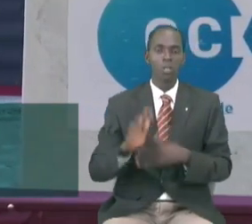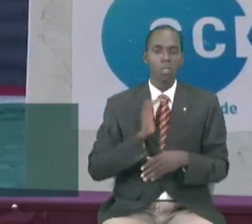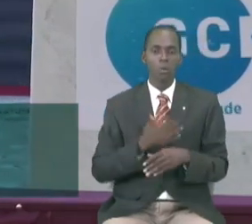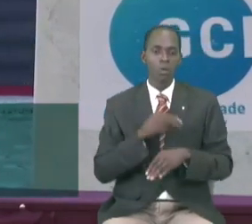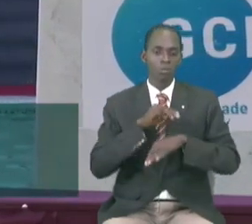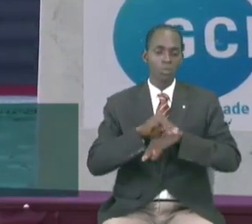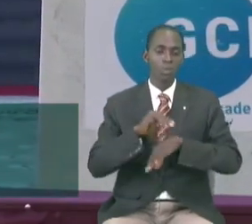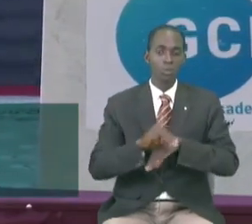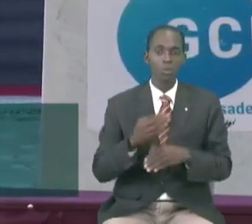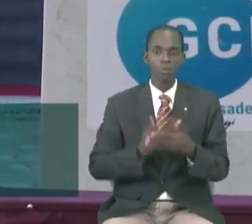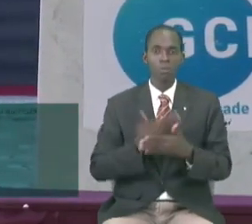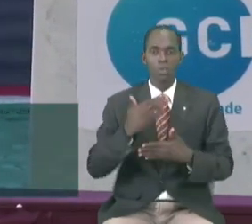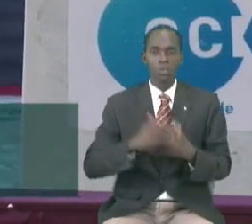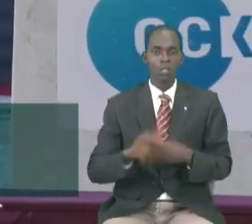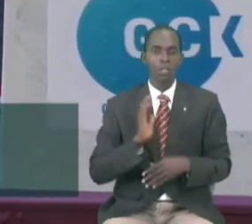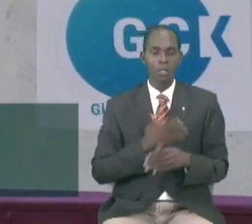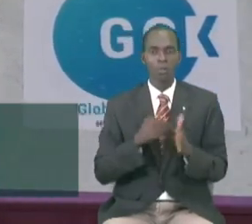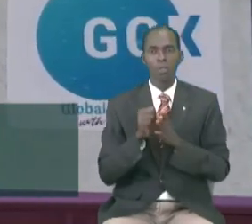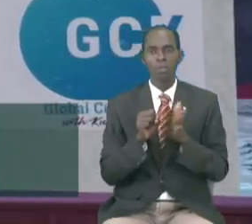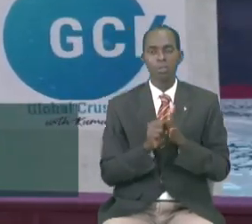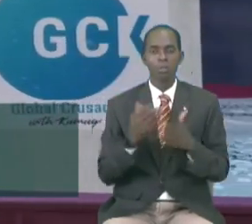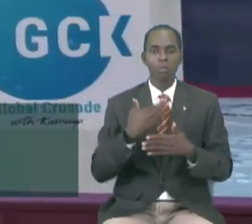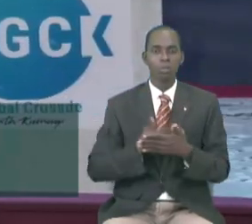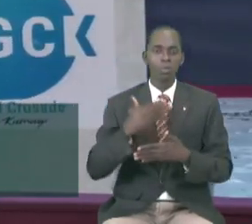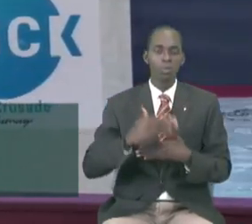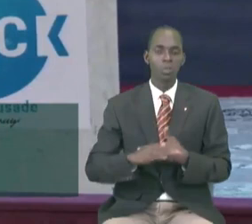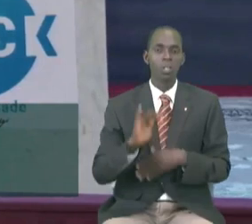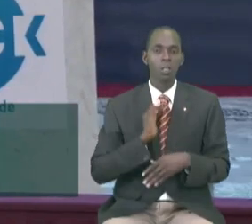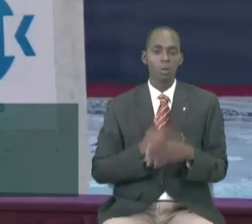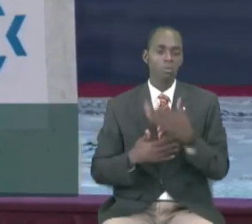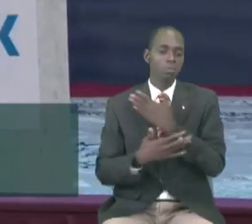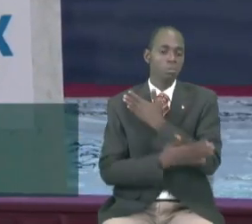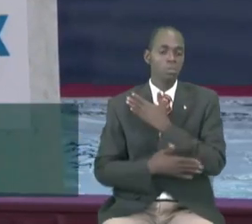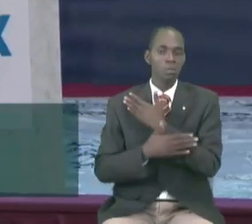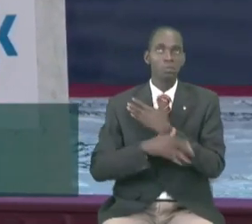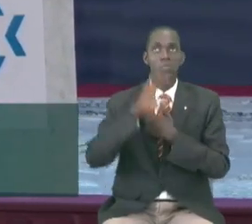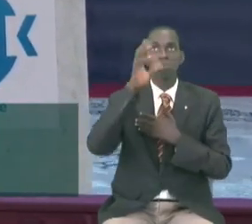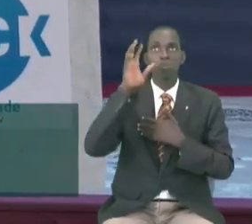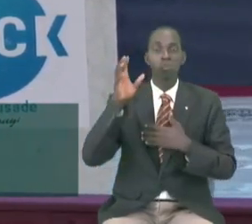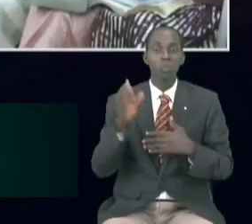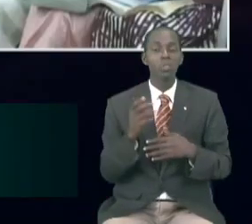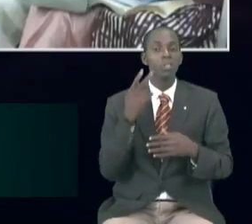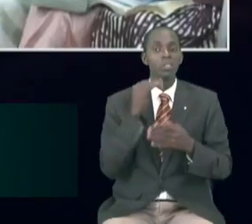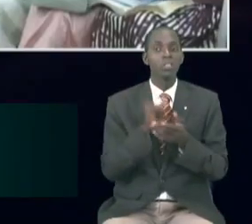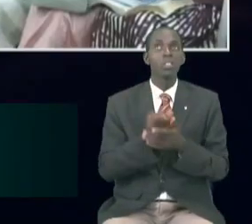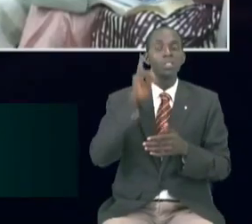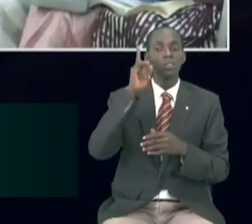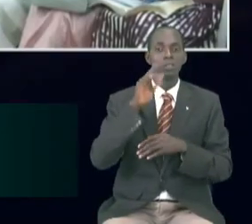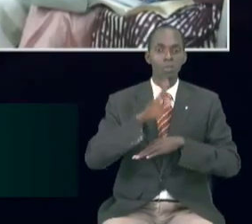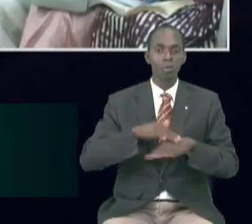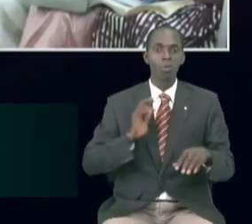his borders. Number 2, the cause of his backsliding. And the reason for